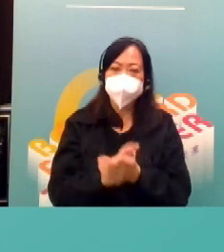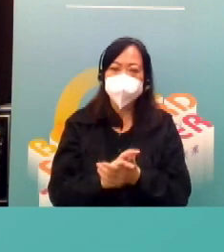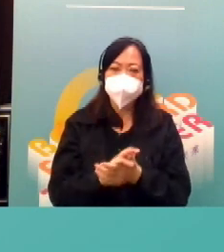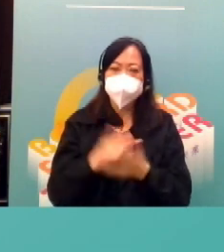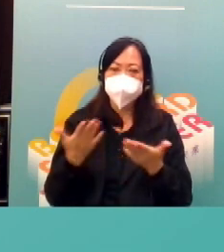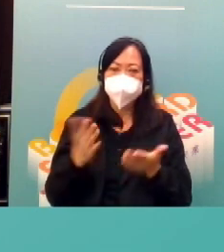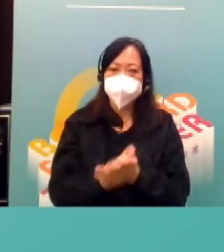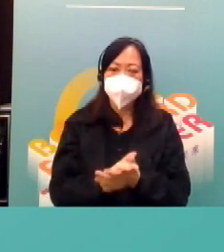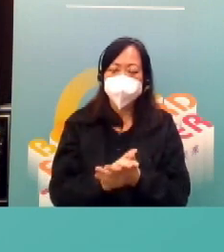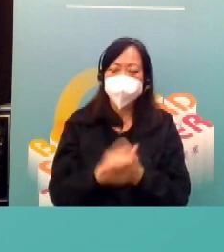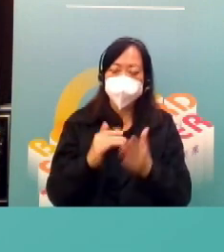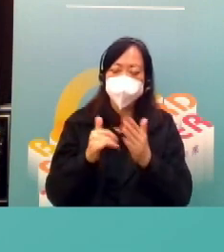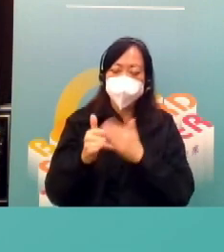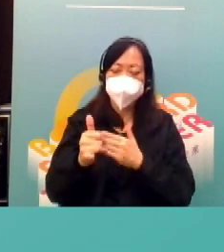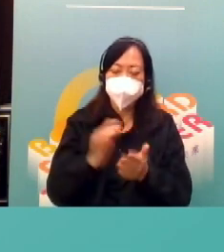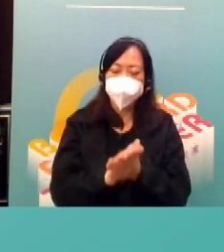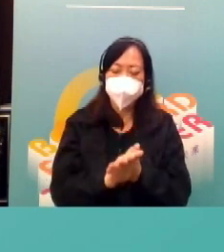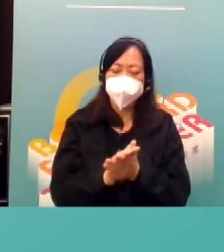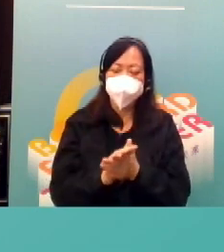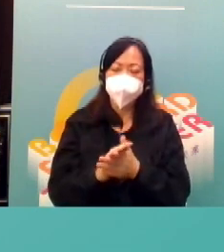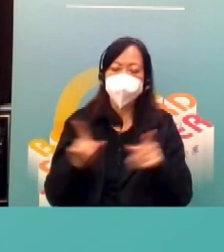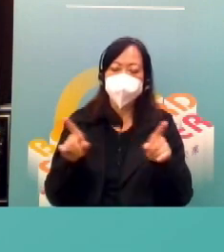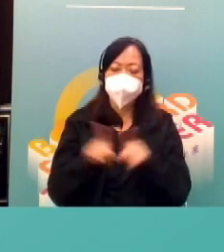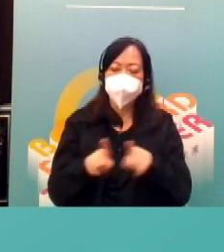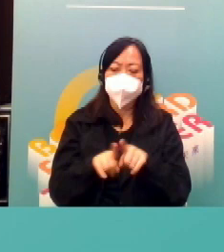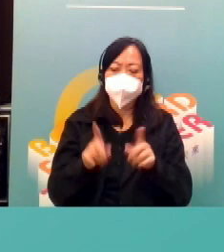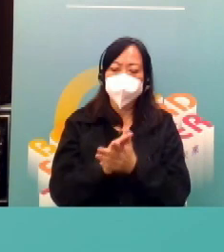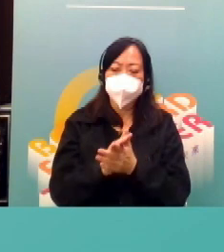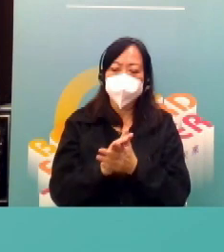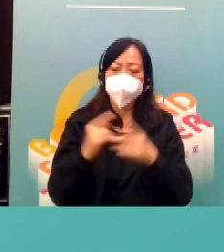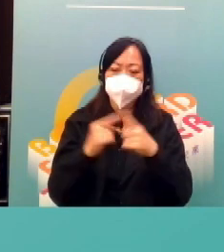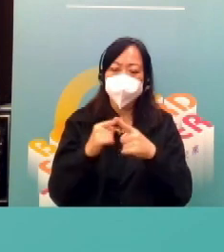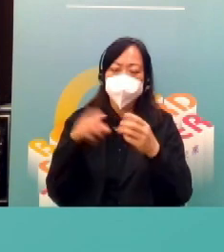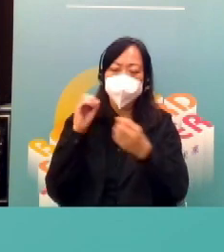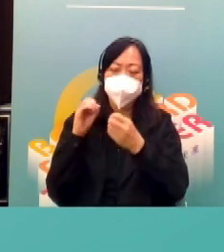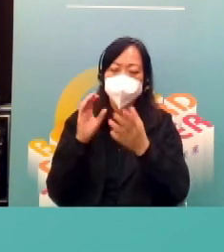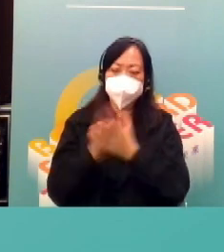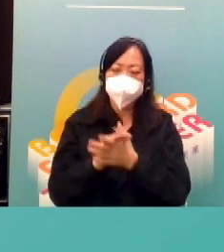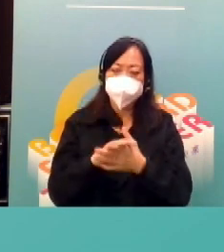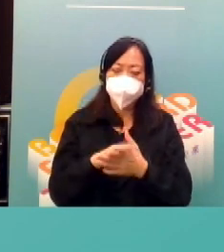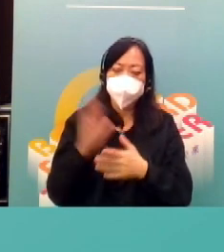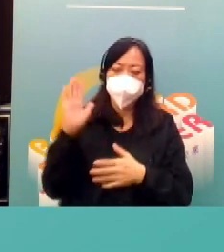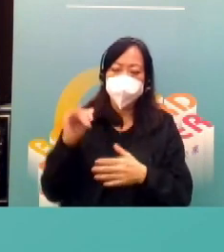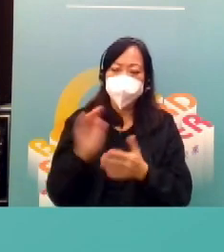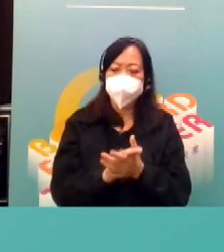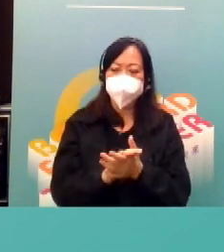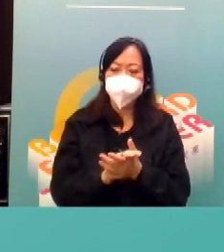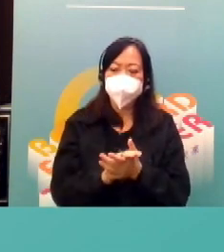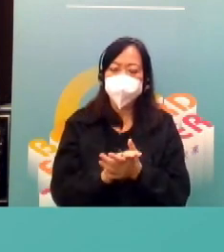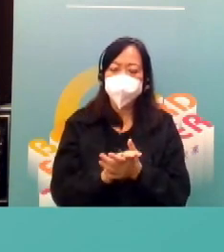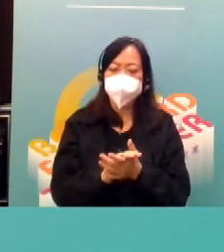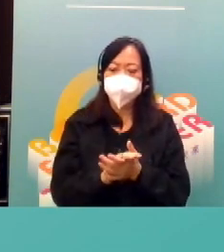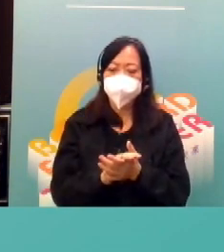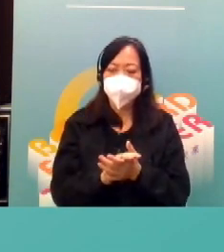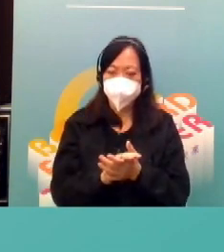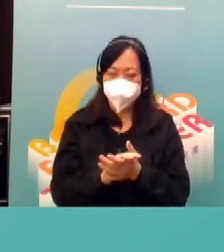and talking to these homeless individuals, you might not actually be tackling the underlying roots of the issues that have caused them to be rough